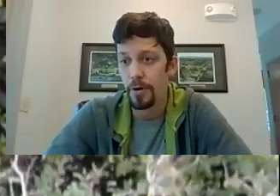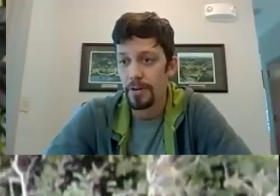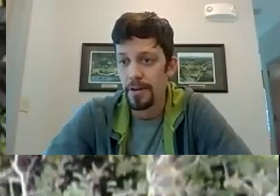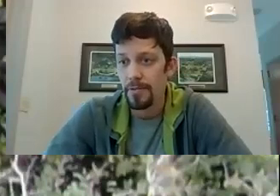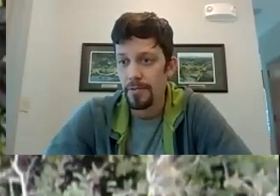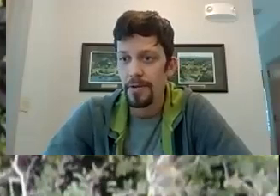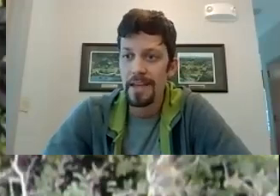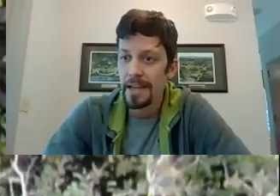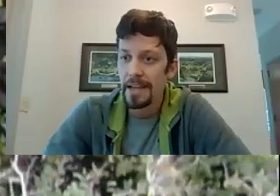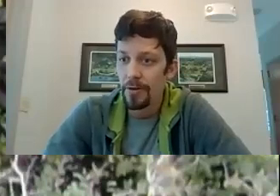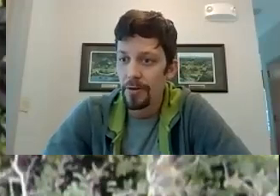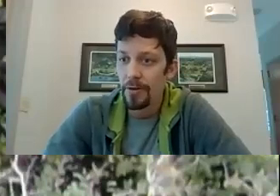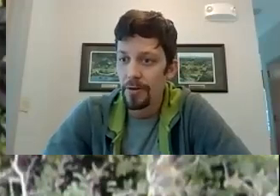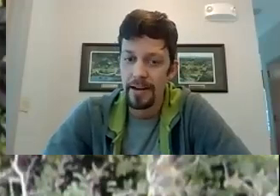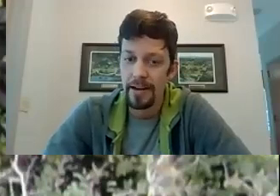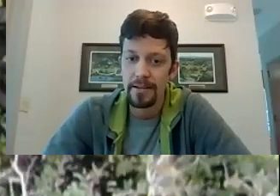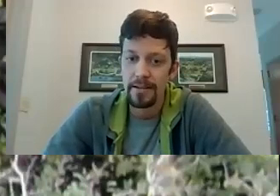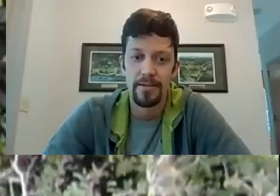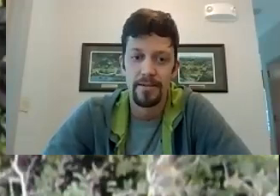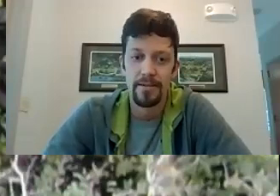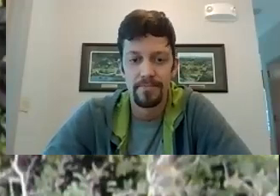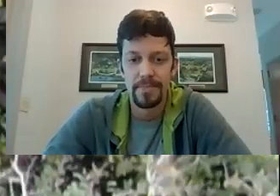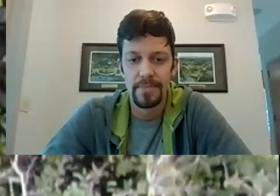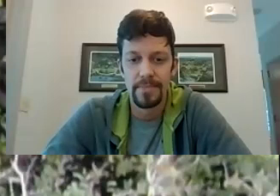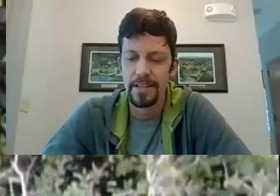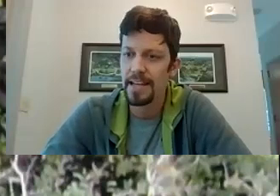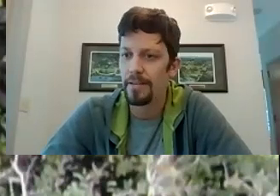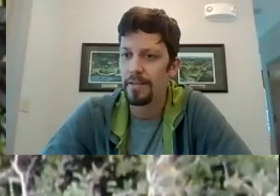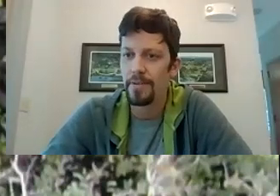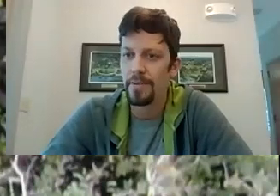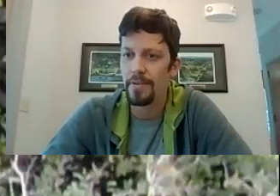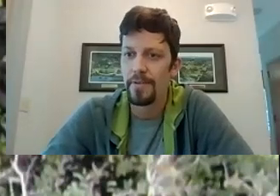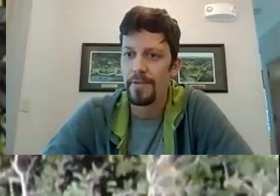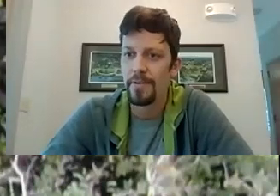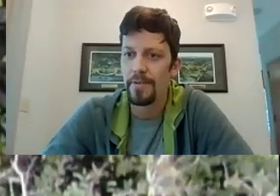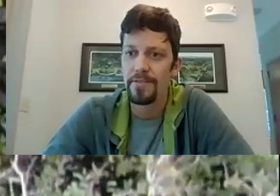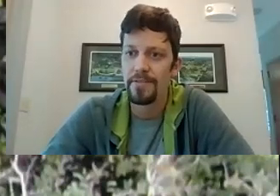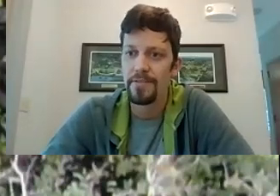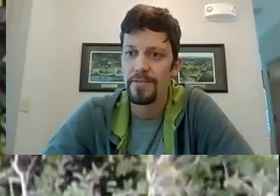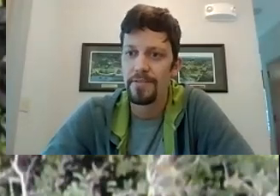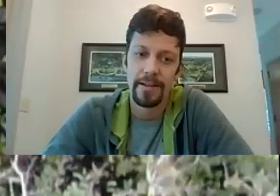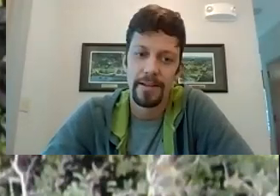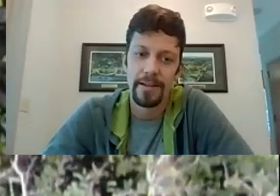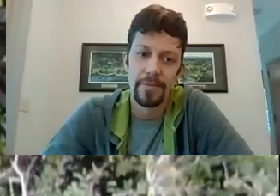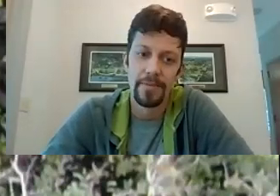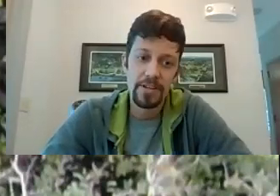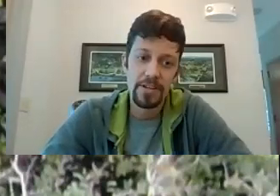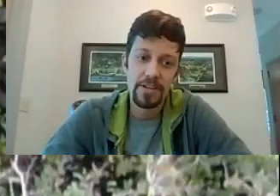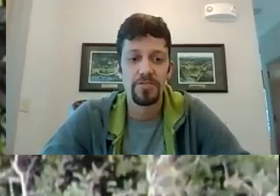world. We don't have that many in North Carolina. I'm not sure the exact number, how many we have in the state of North Carolina, but the